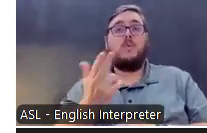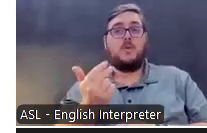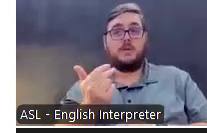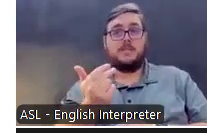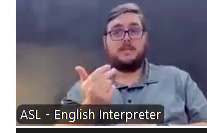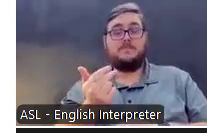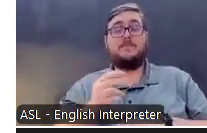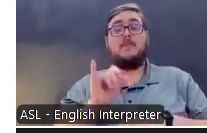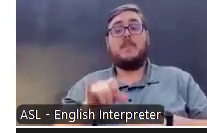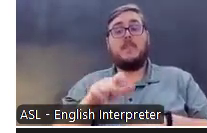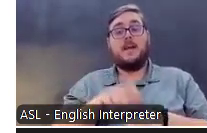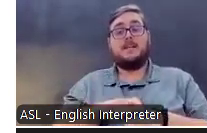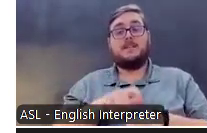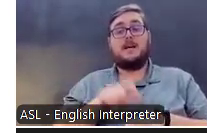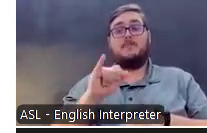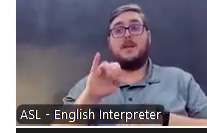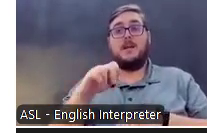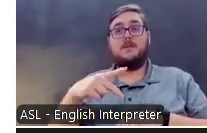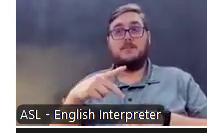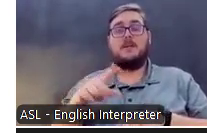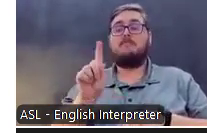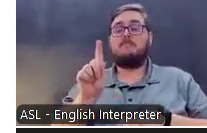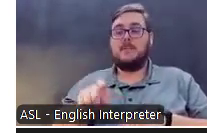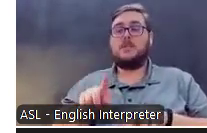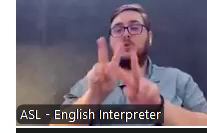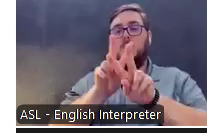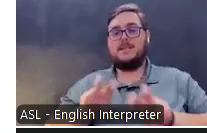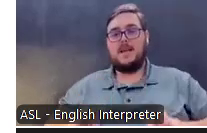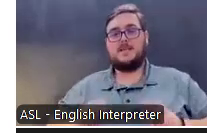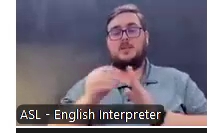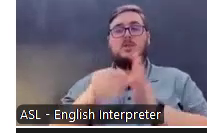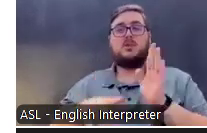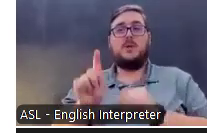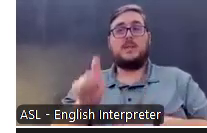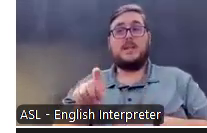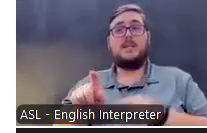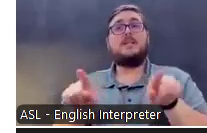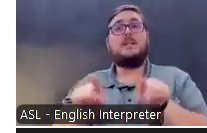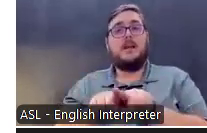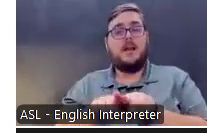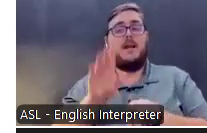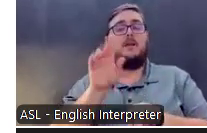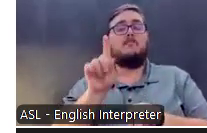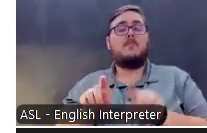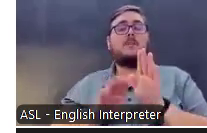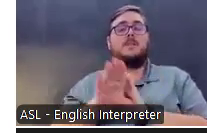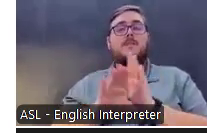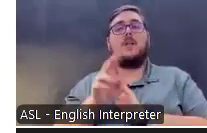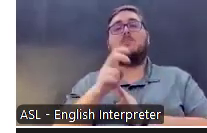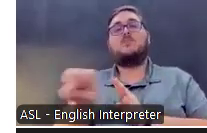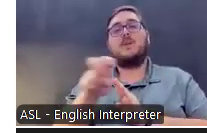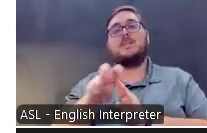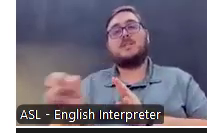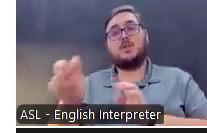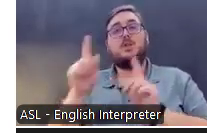IEP team needs to assess the student's needs, and it will develop transition goals. In order to